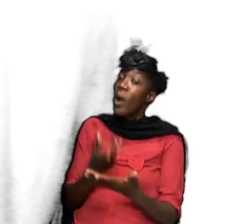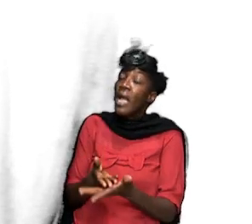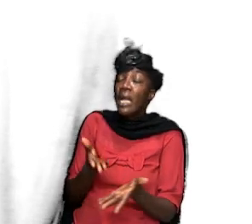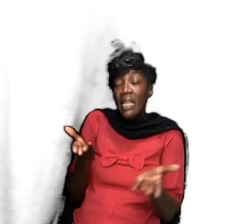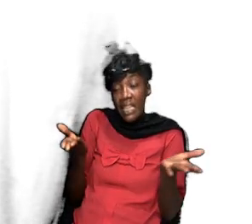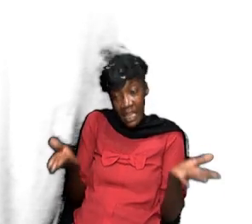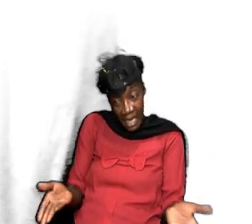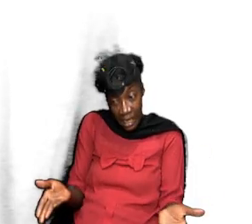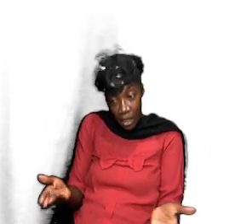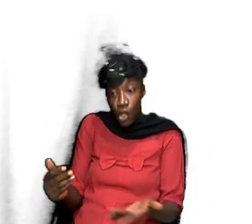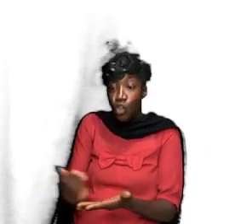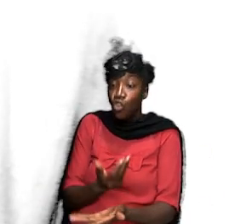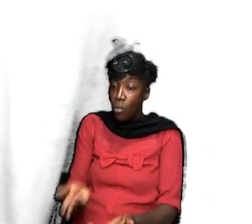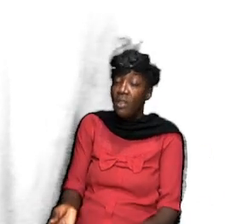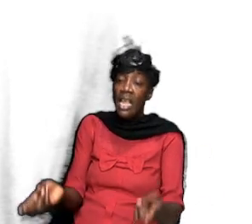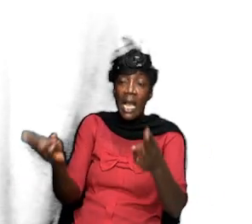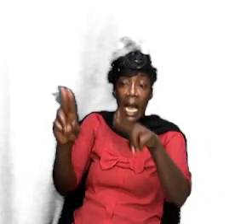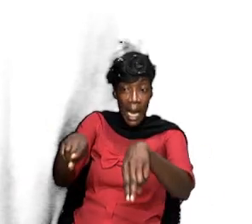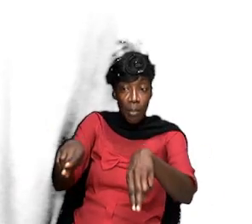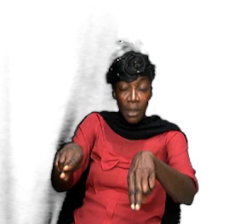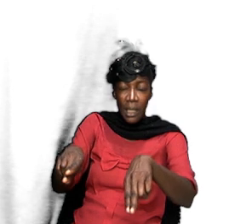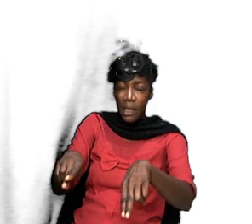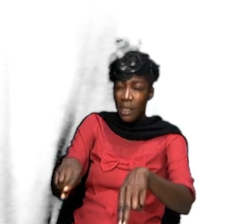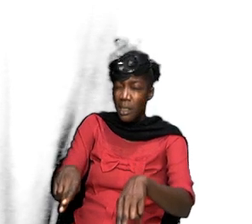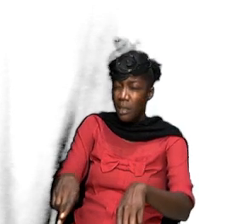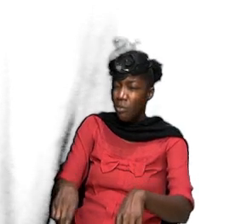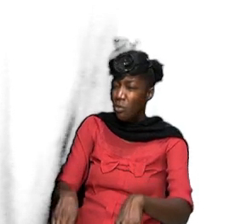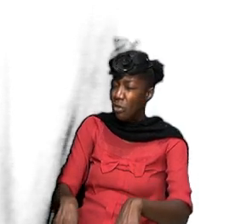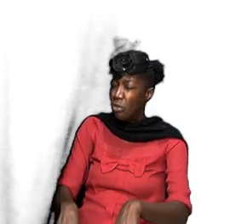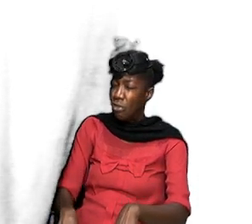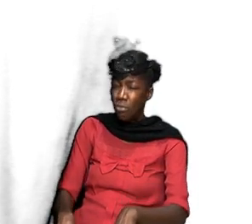and he became selfish.